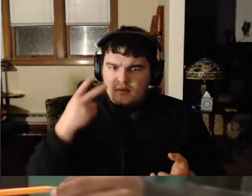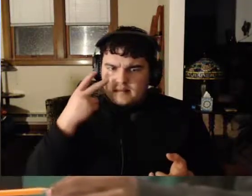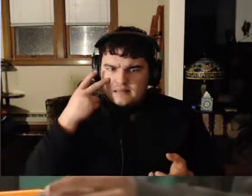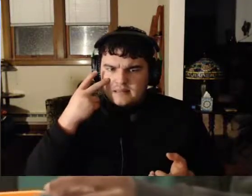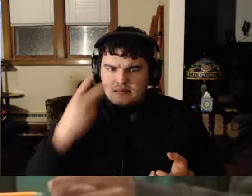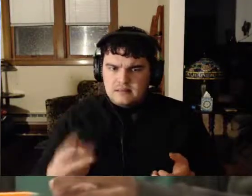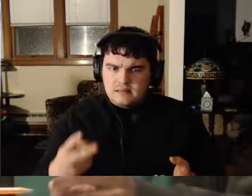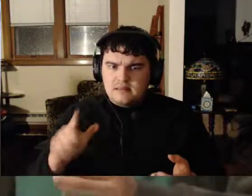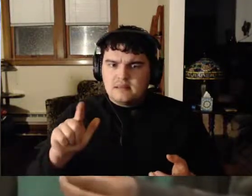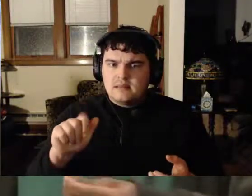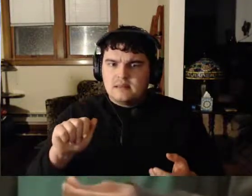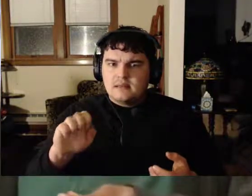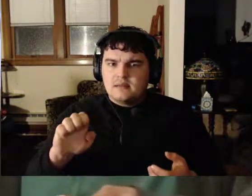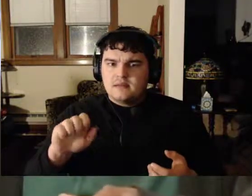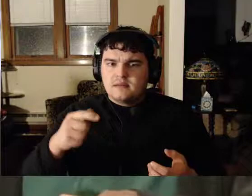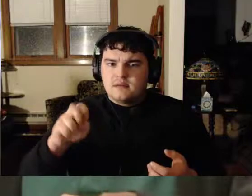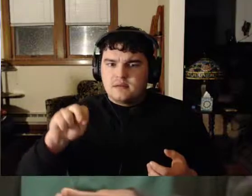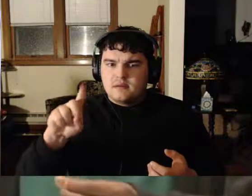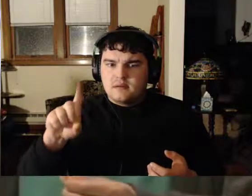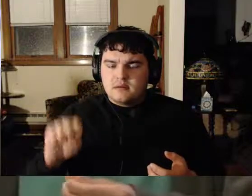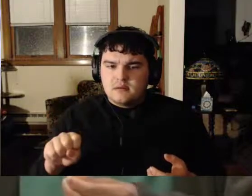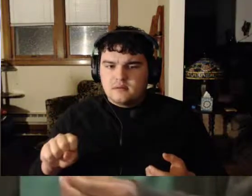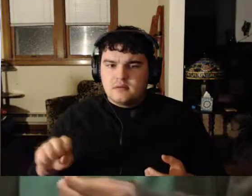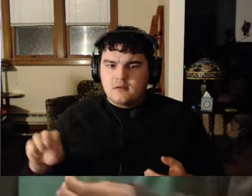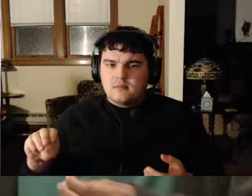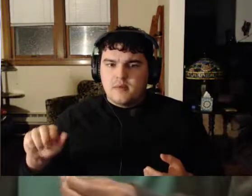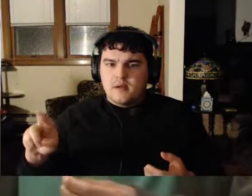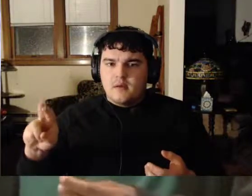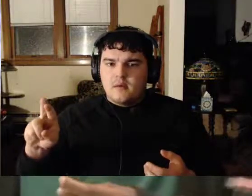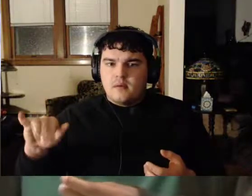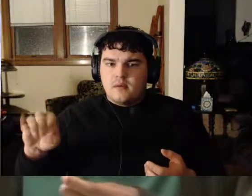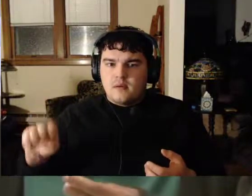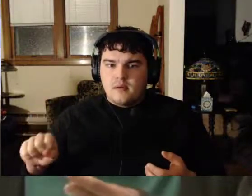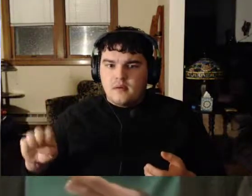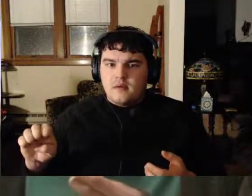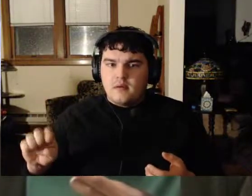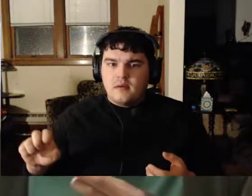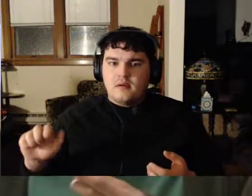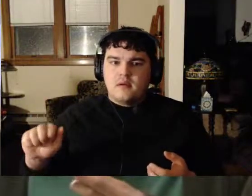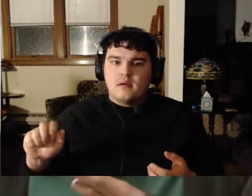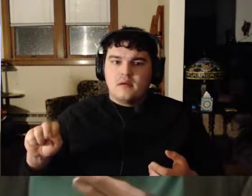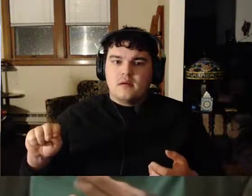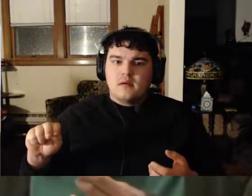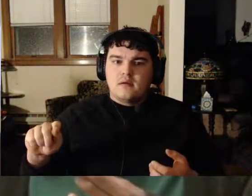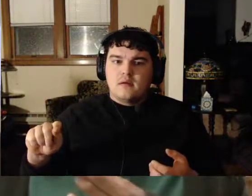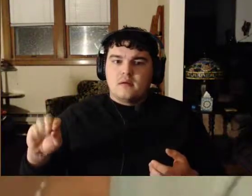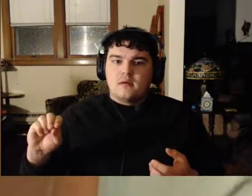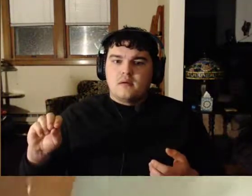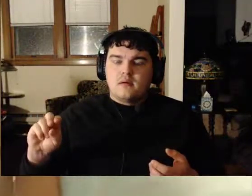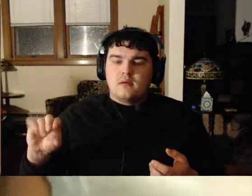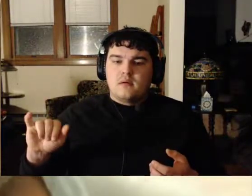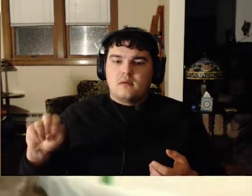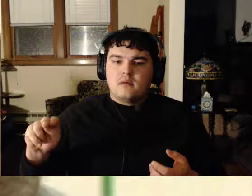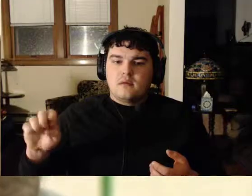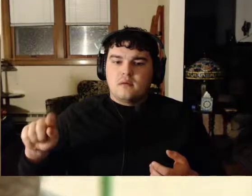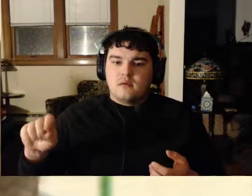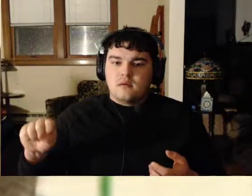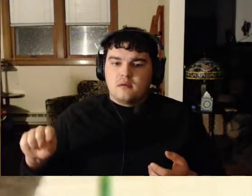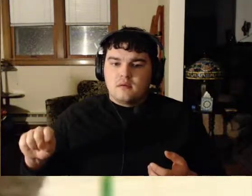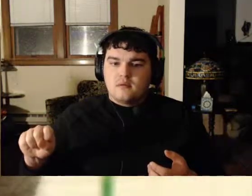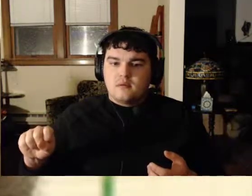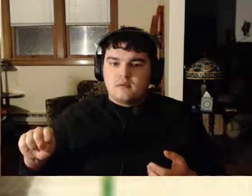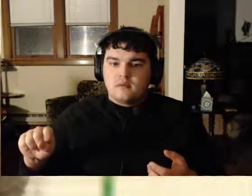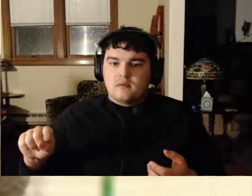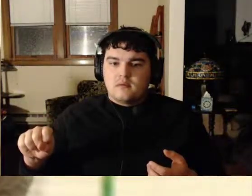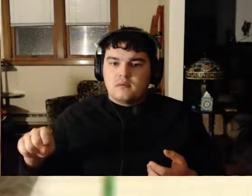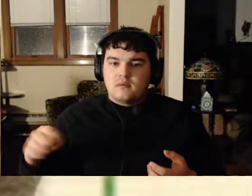That's where they came from. They're in a legend. Is that really what you want to know, or do you want them to know a lot of things about Maine Coons? A lot of things. Is that what you said?